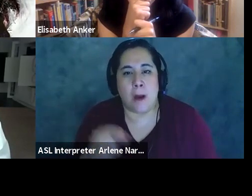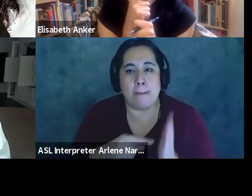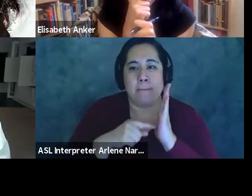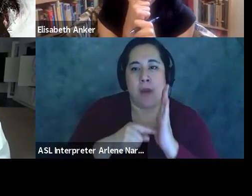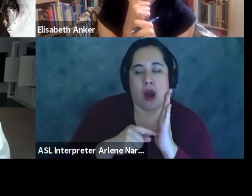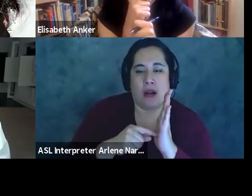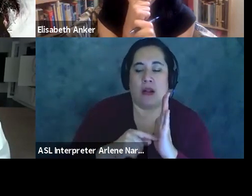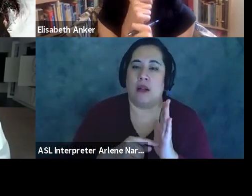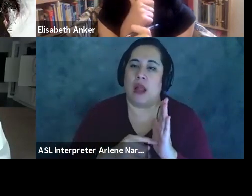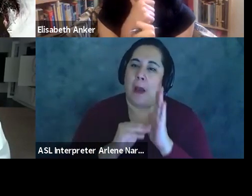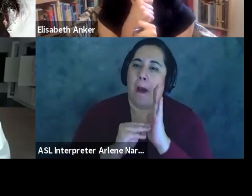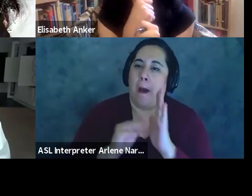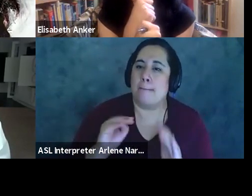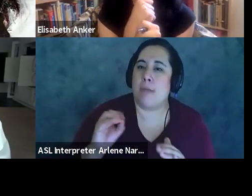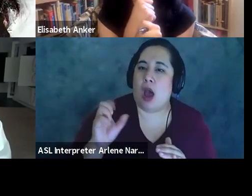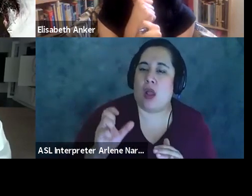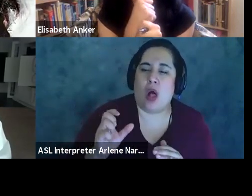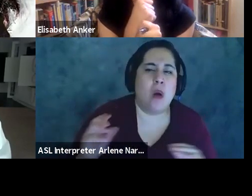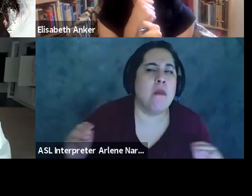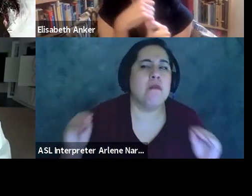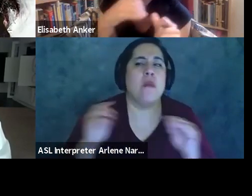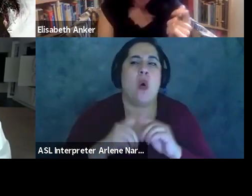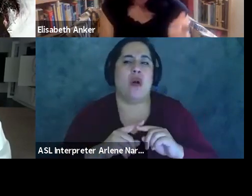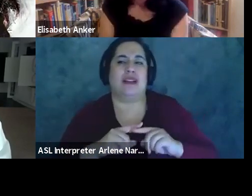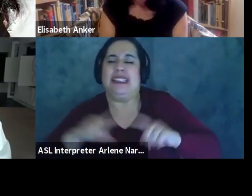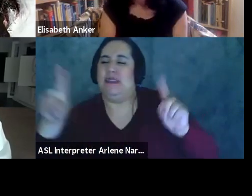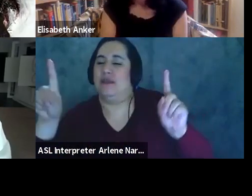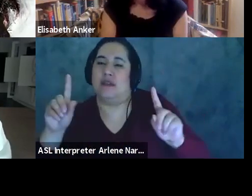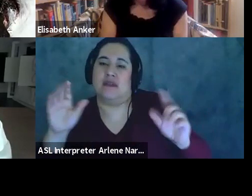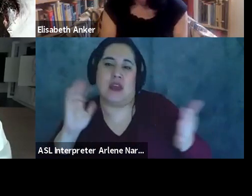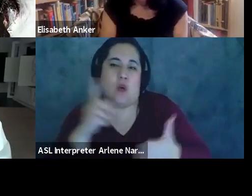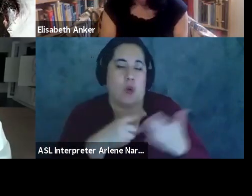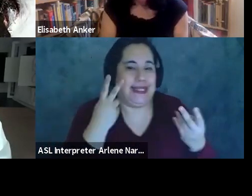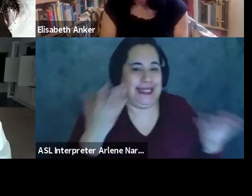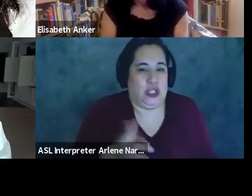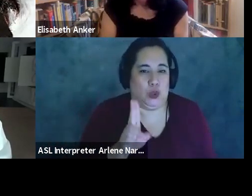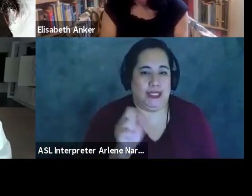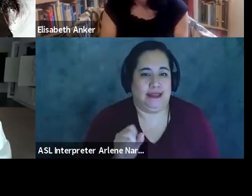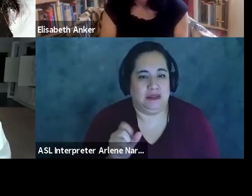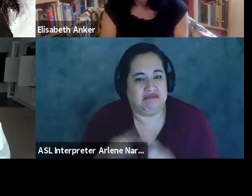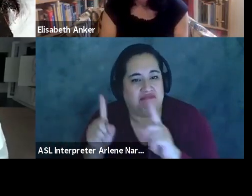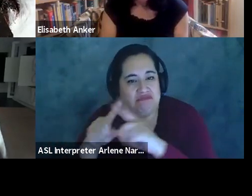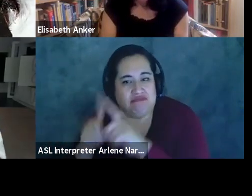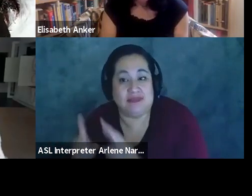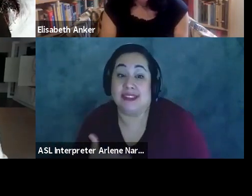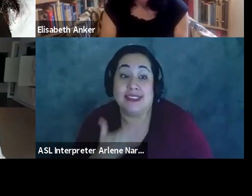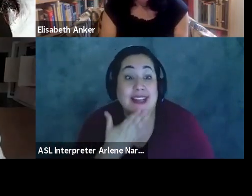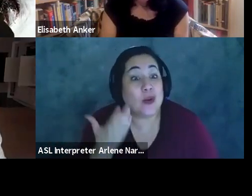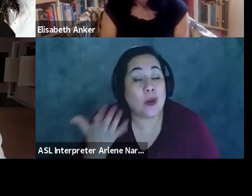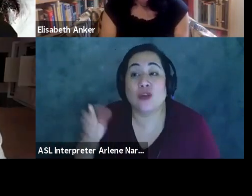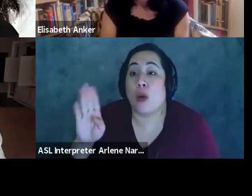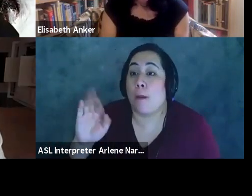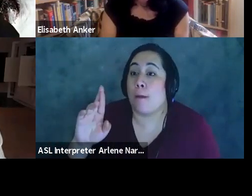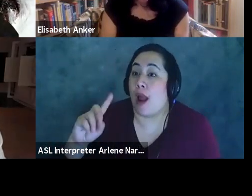models beyond the ones that appear to us in the United States. Great, thanks so much. Brad, do you want to?